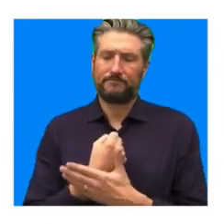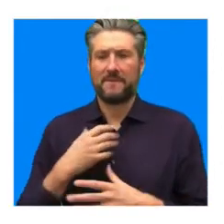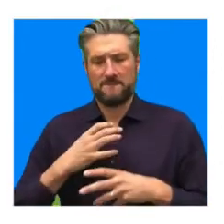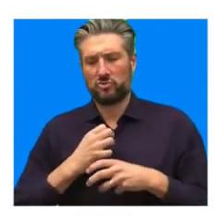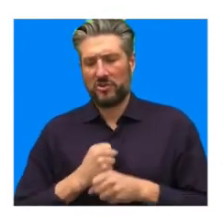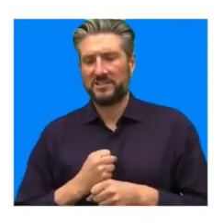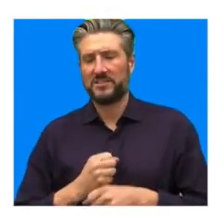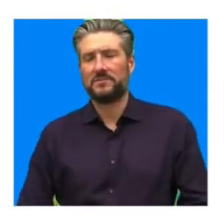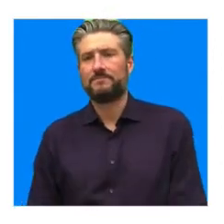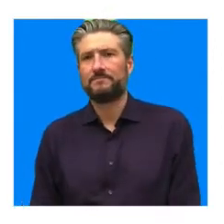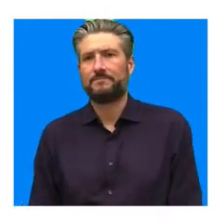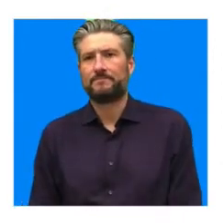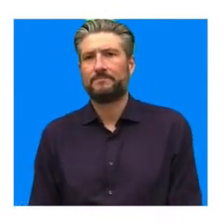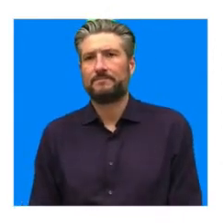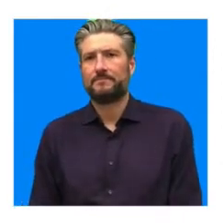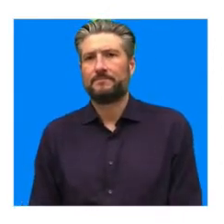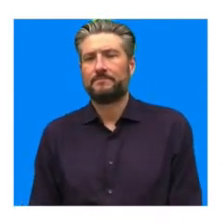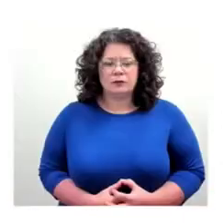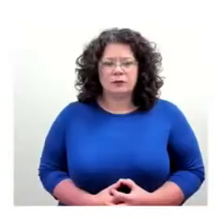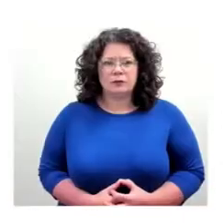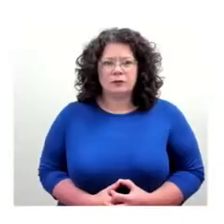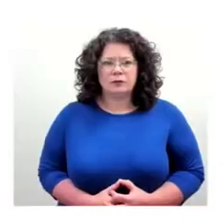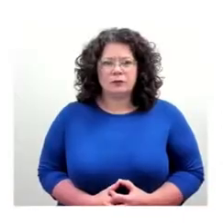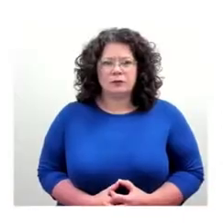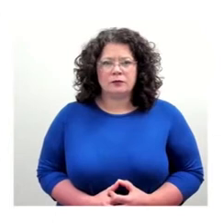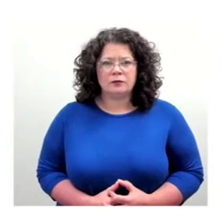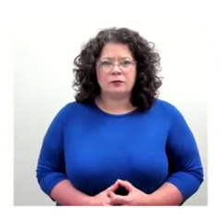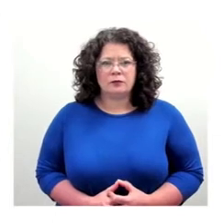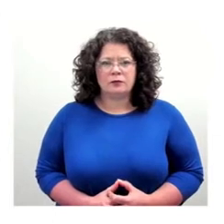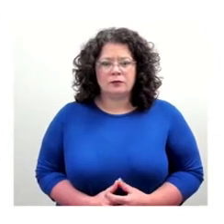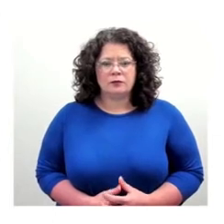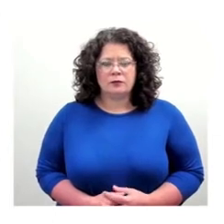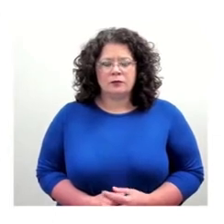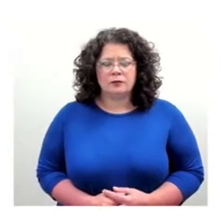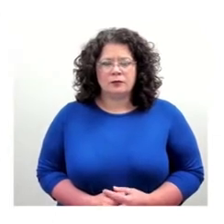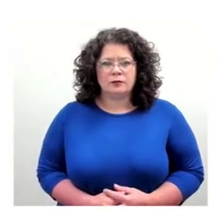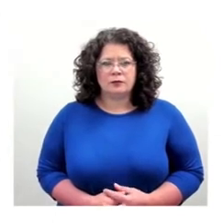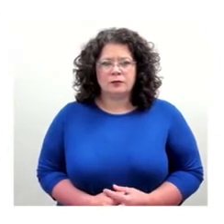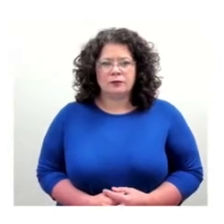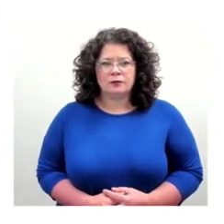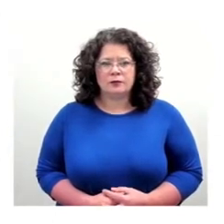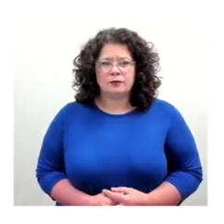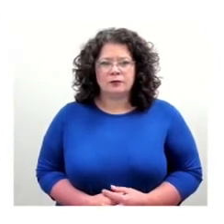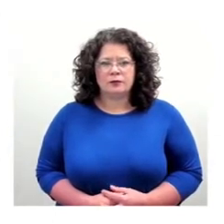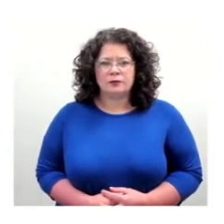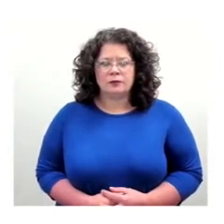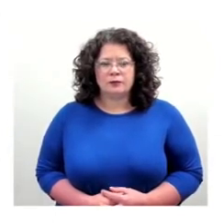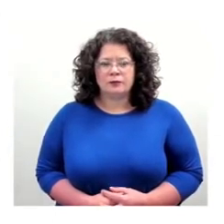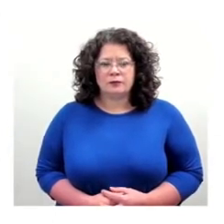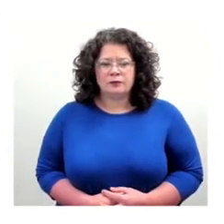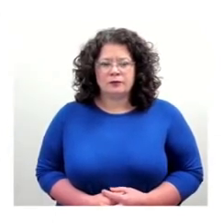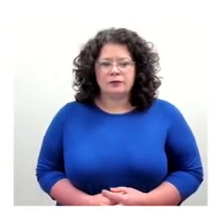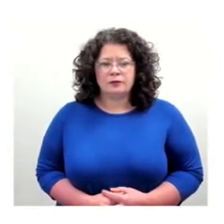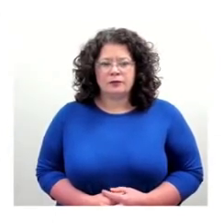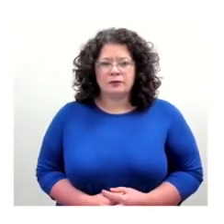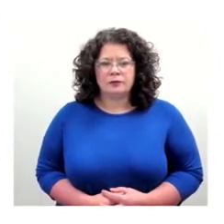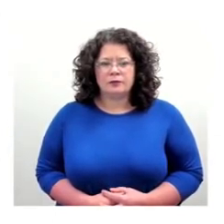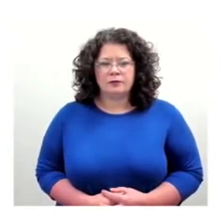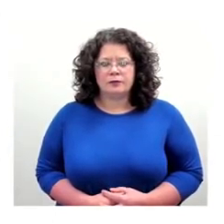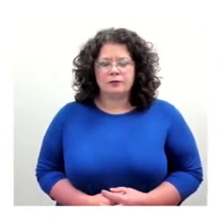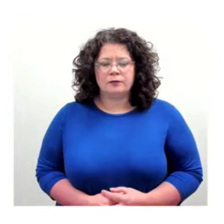story. So my wife loves Outlander. Well, she wants to love Outlander. Let's put it that way. Outlander is, of course, a big